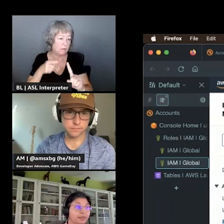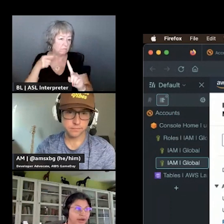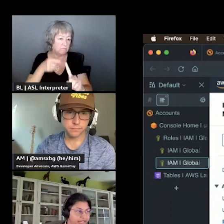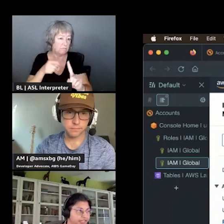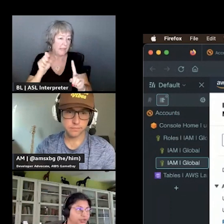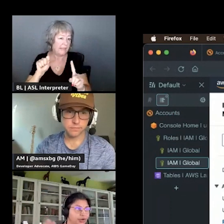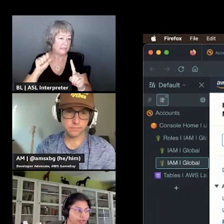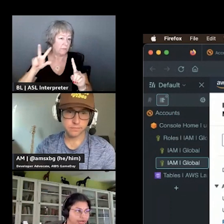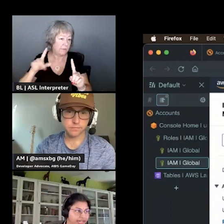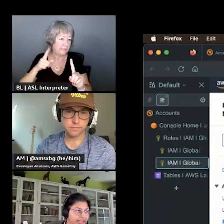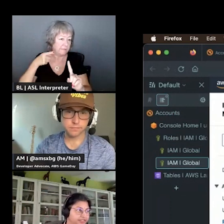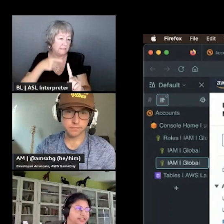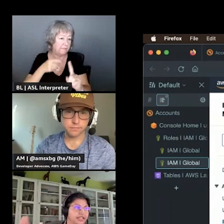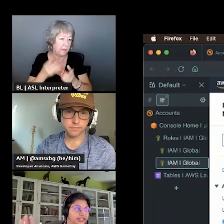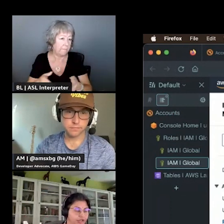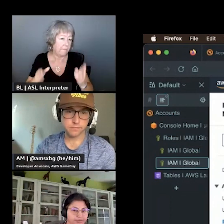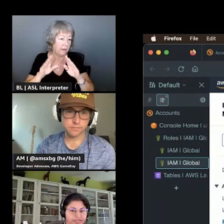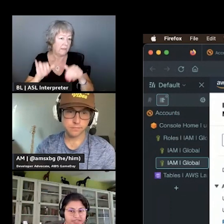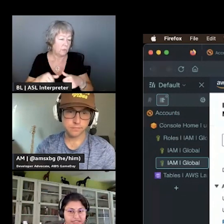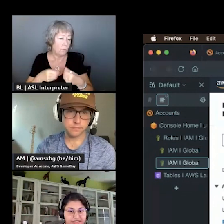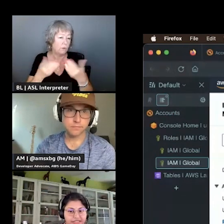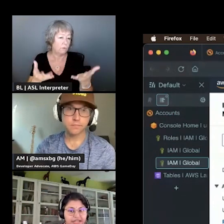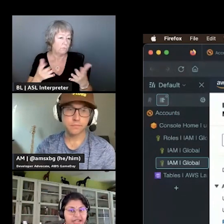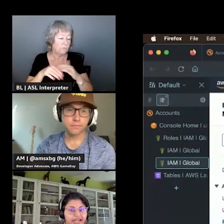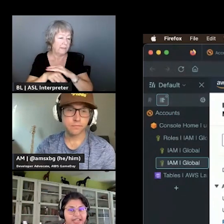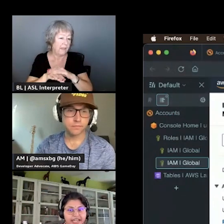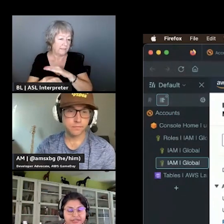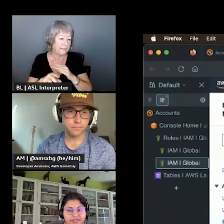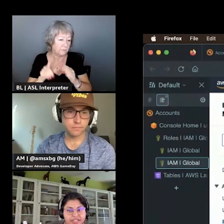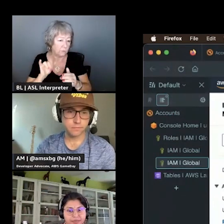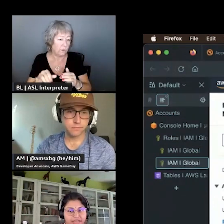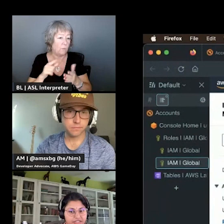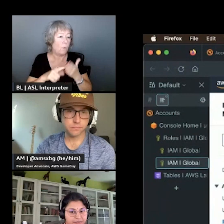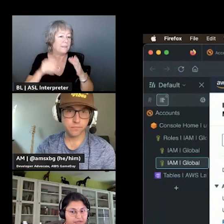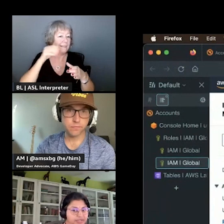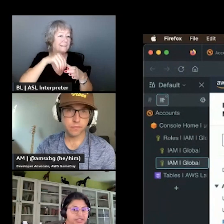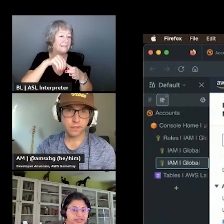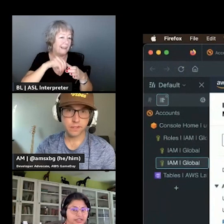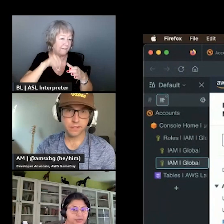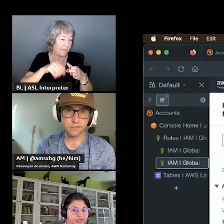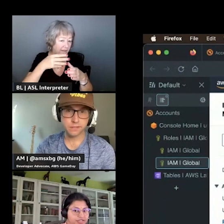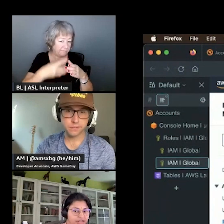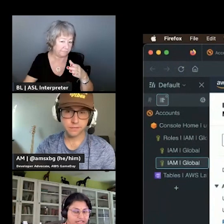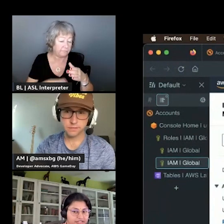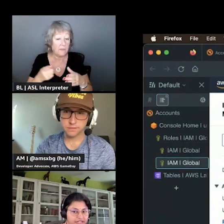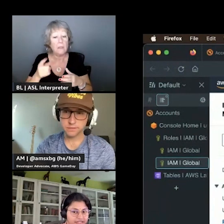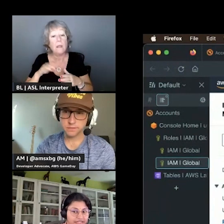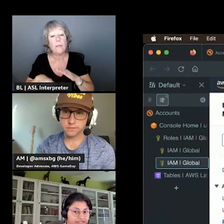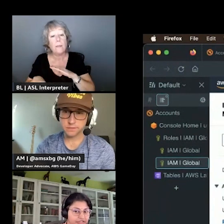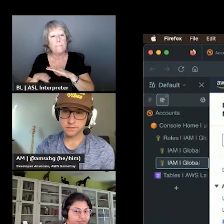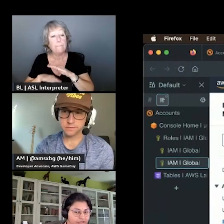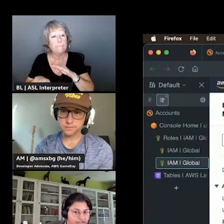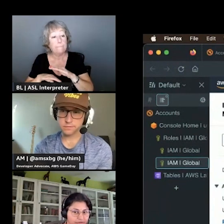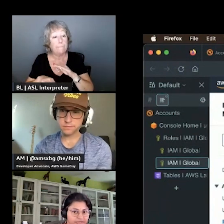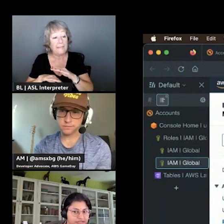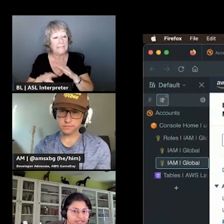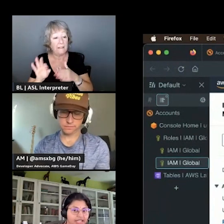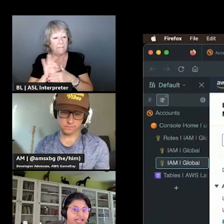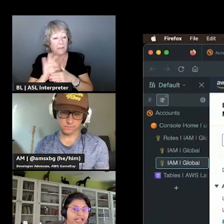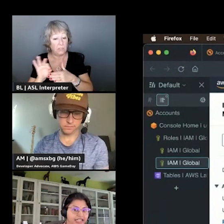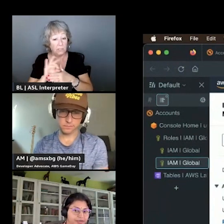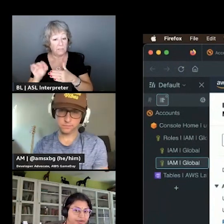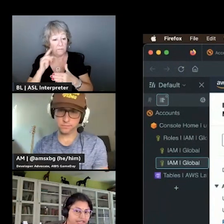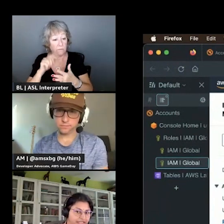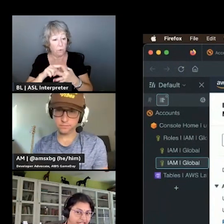specific bucket that you want to grant access and the objects in it. And I have given the basic permissions, put star, get star, delete star for the